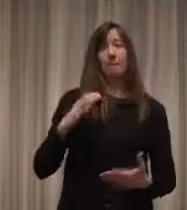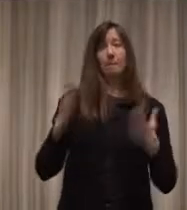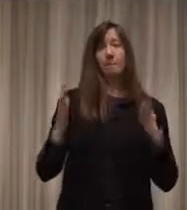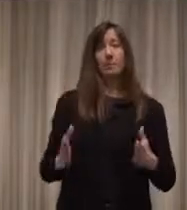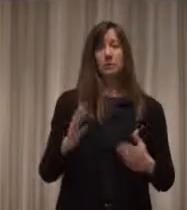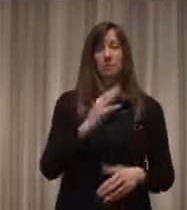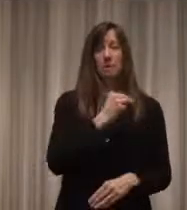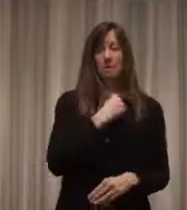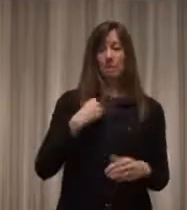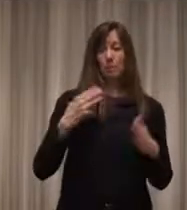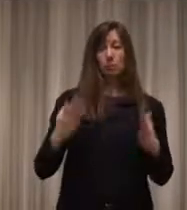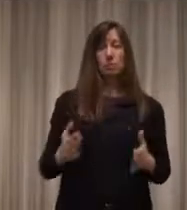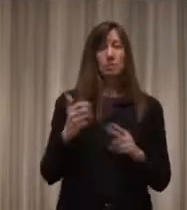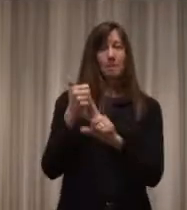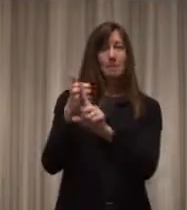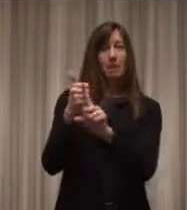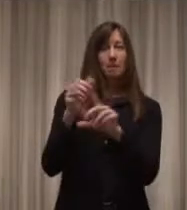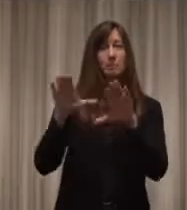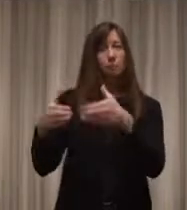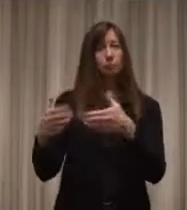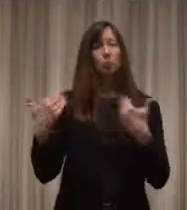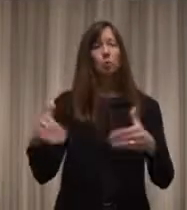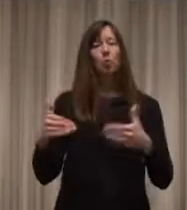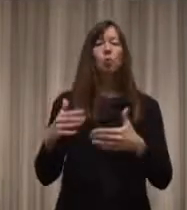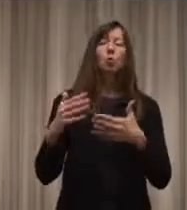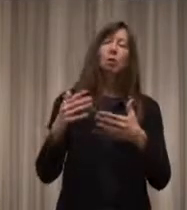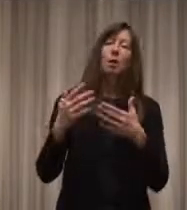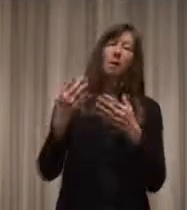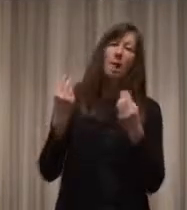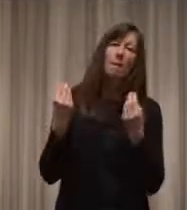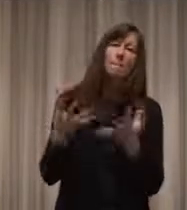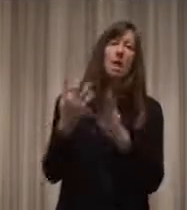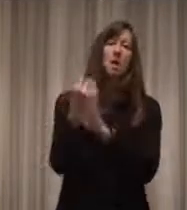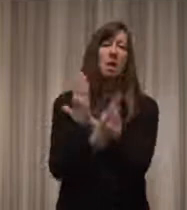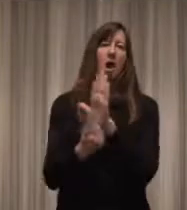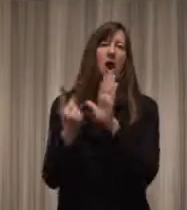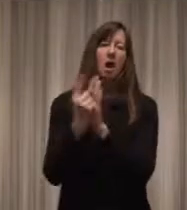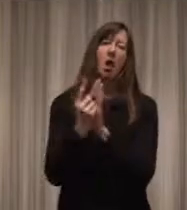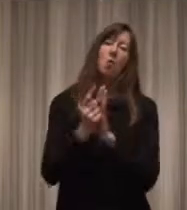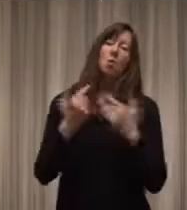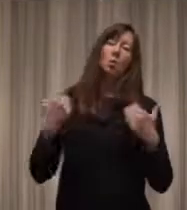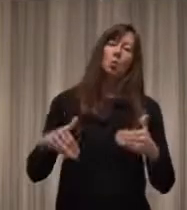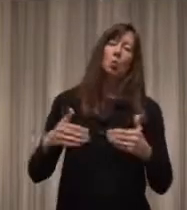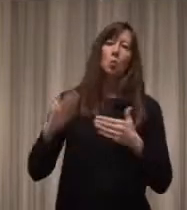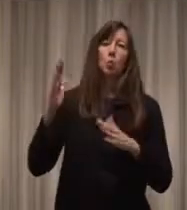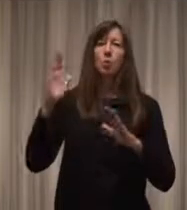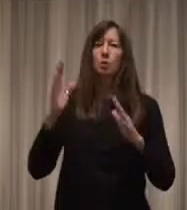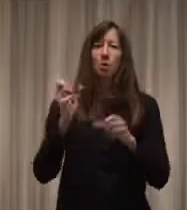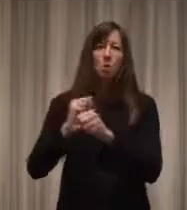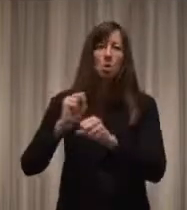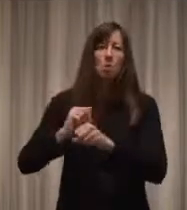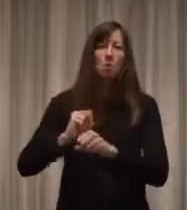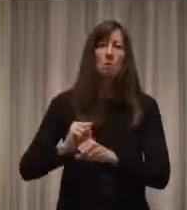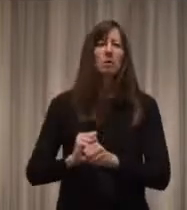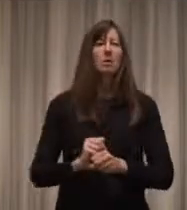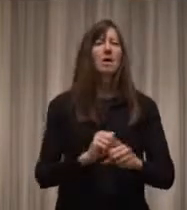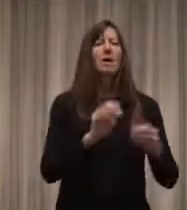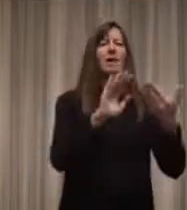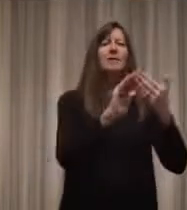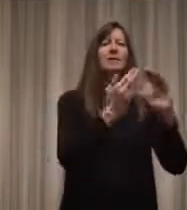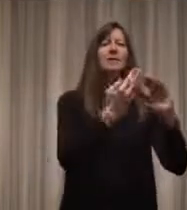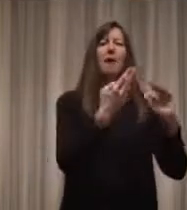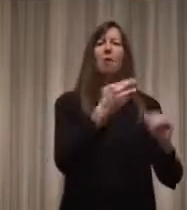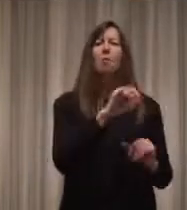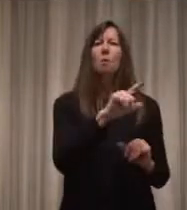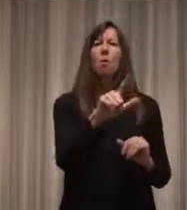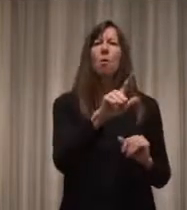thank hundreds of community members who participated in town halls, who sent suggestions either via email or in